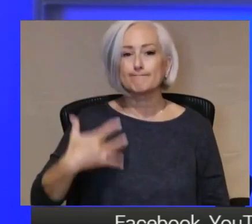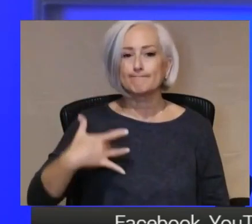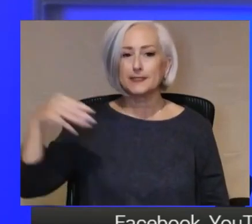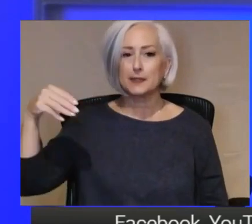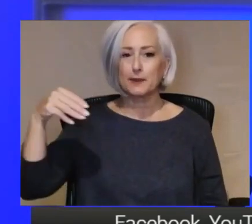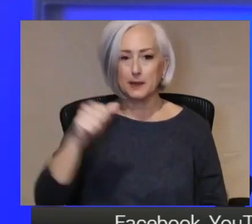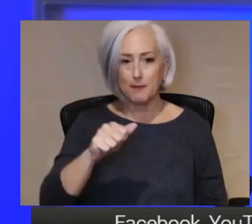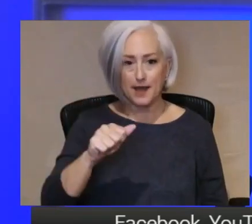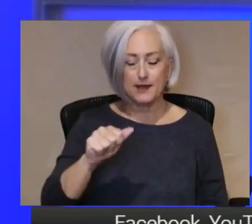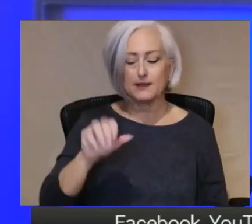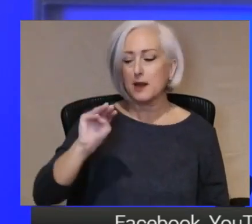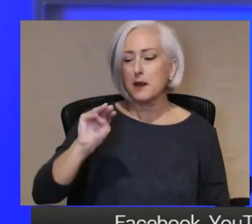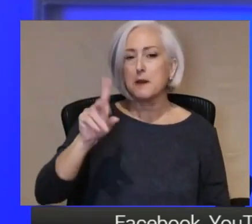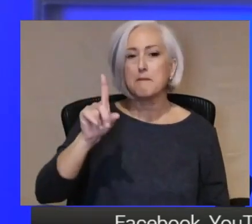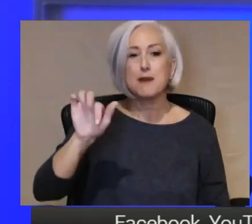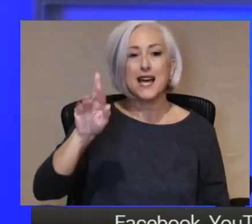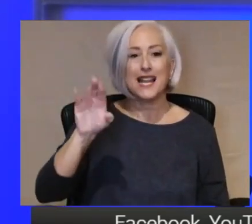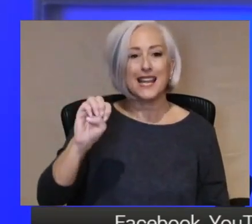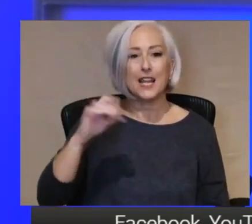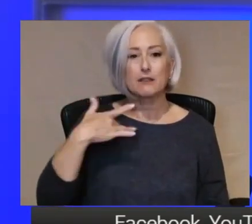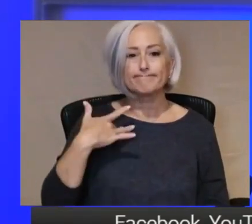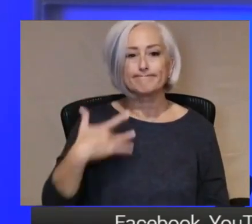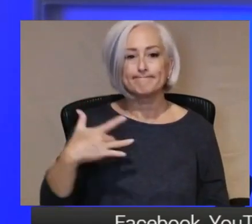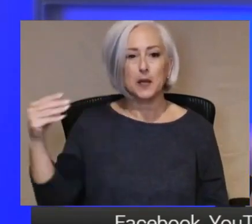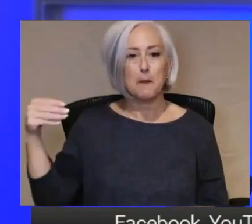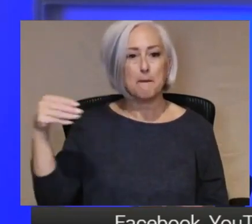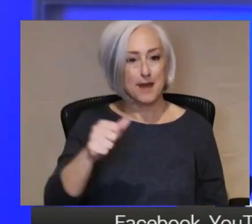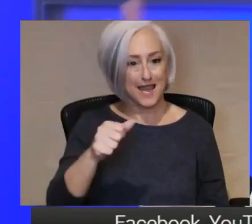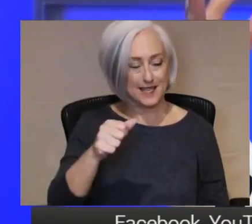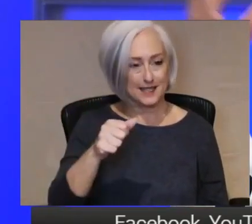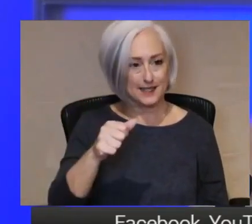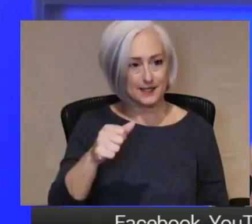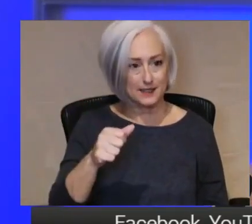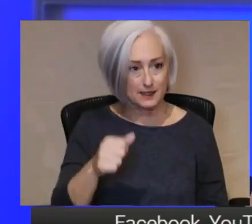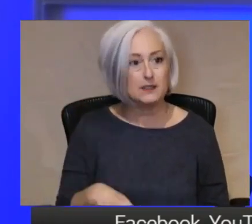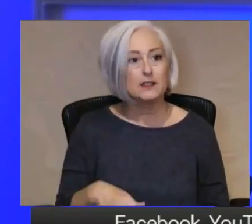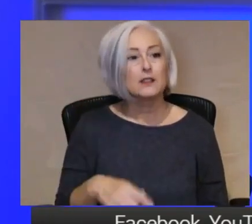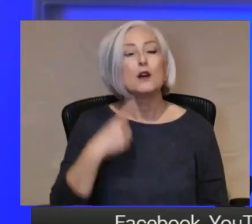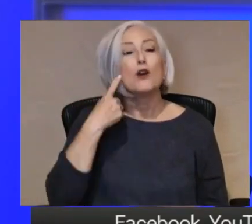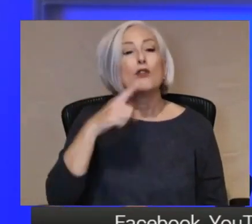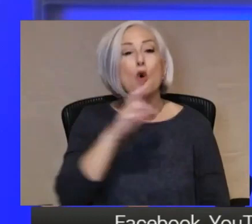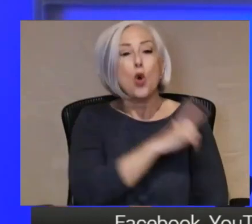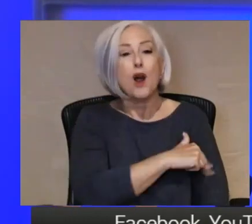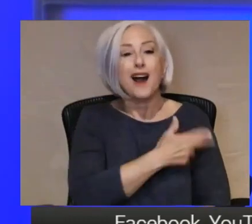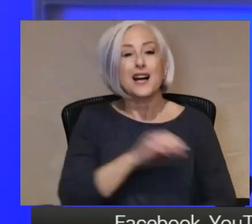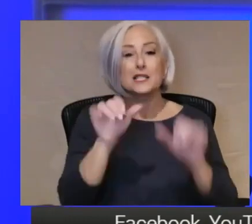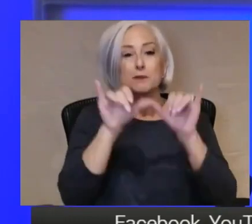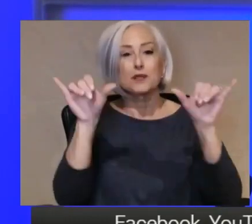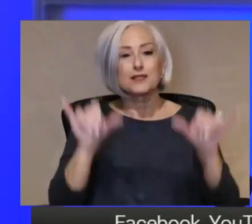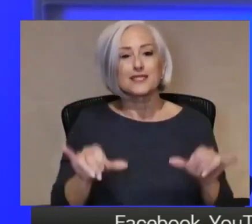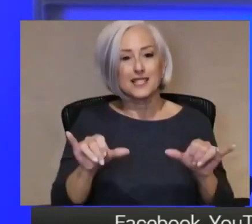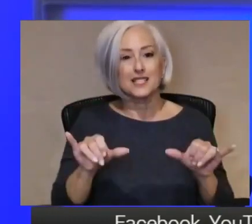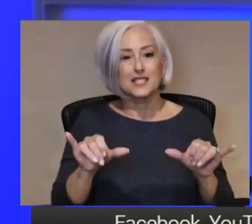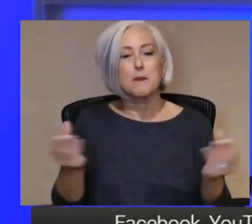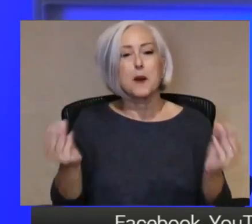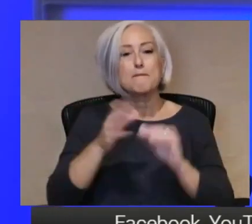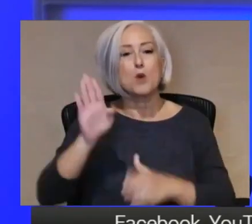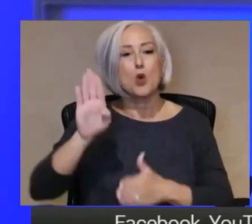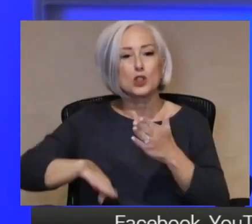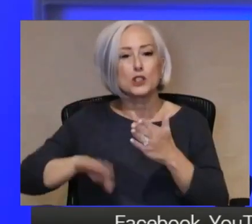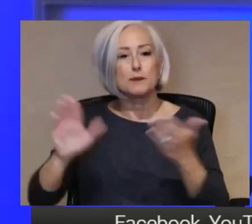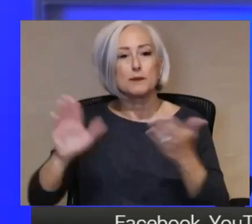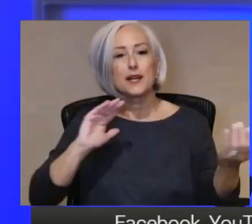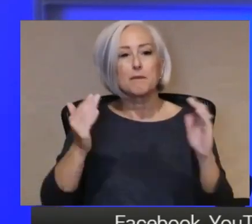Medicare. It's going to be overall for the hospital system, it's going to be cheaper than deep brain stimulation because we're not implanting